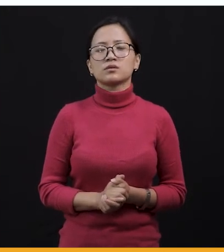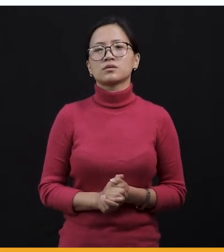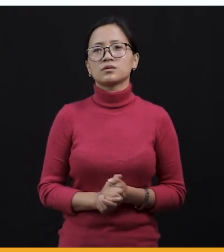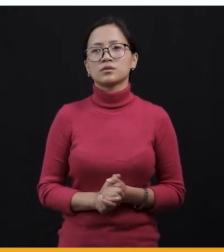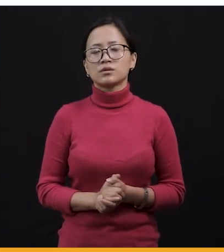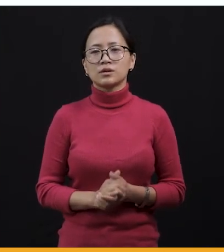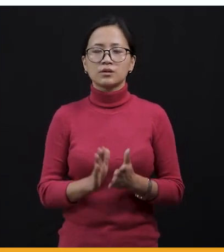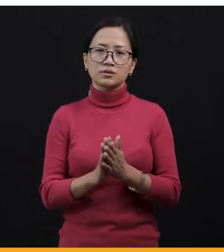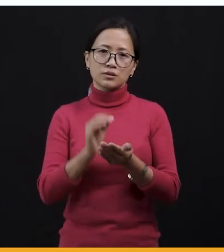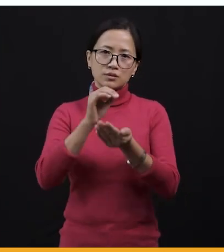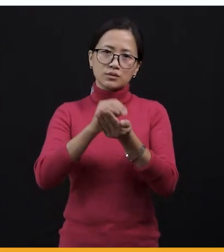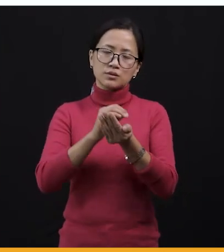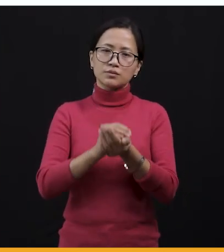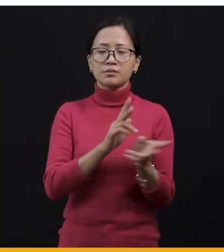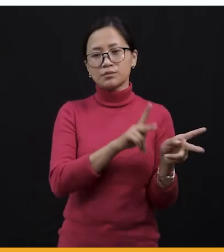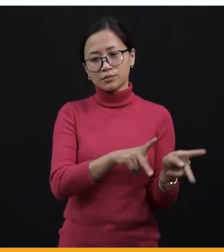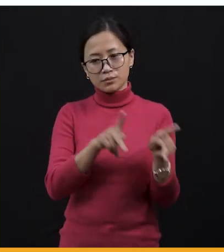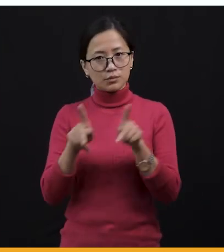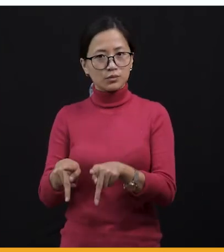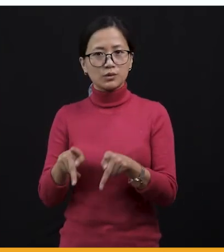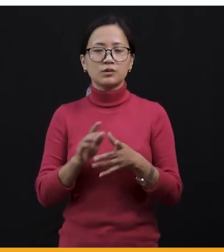Now these are maintained properly